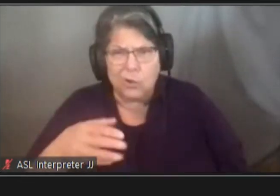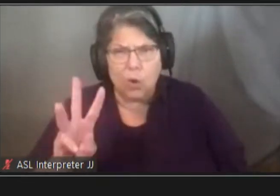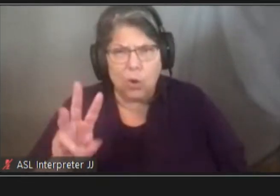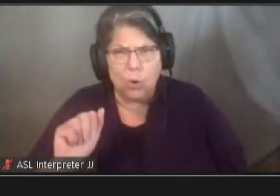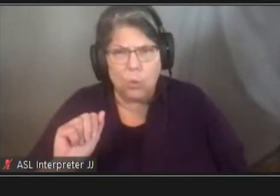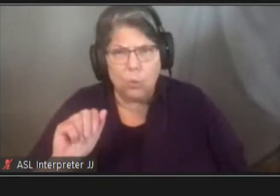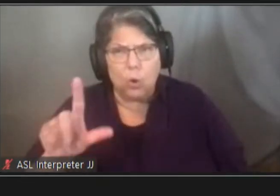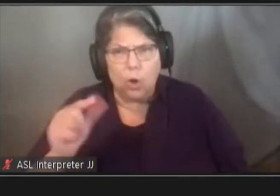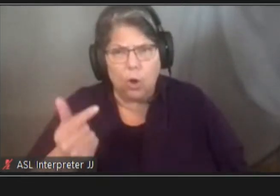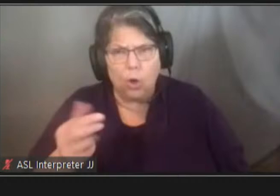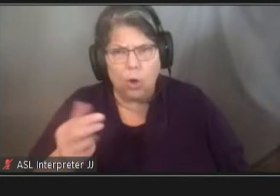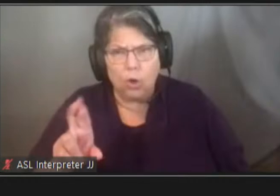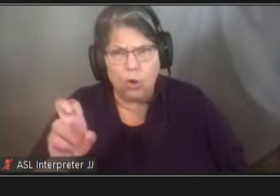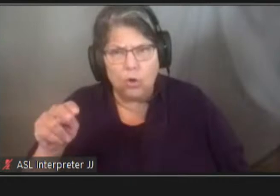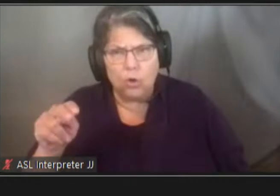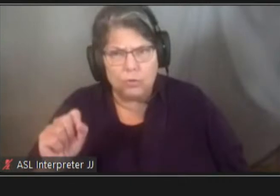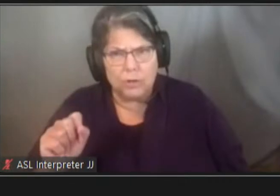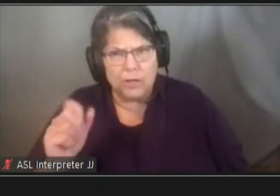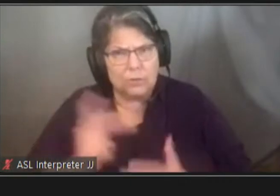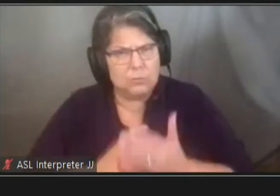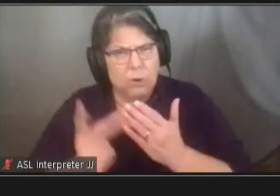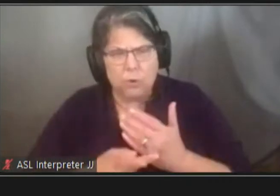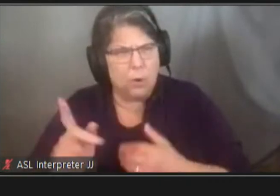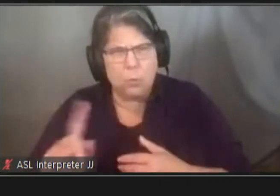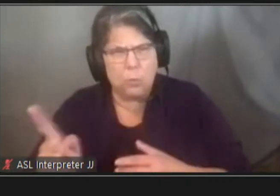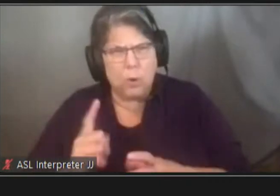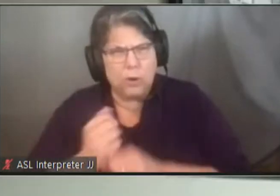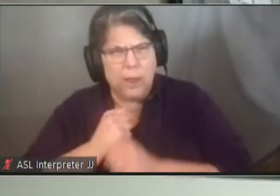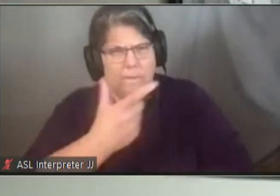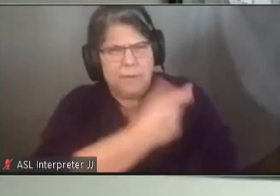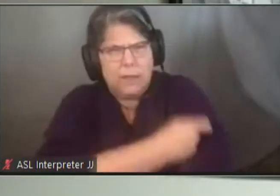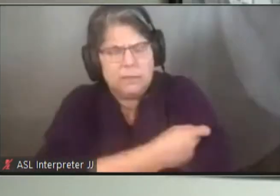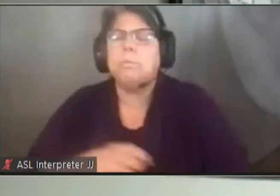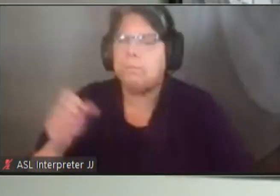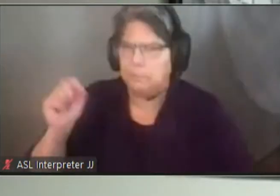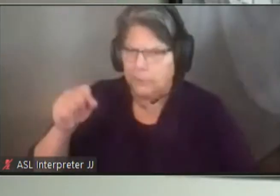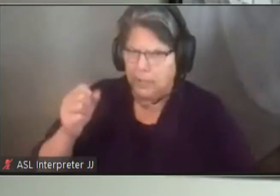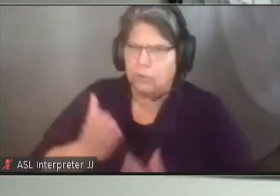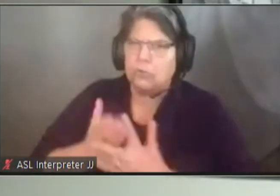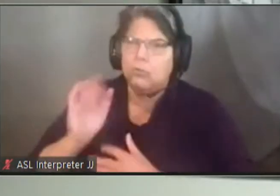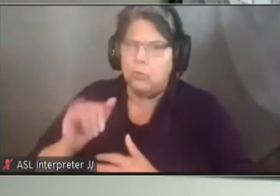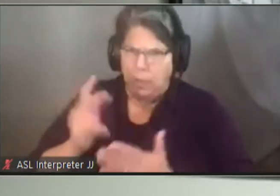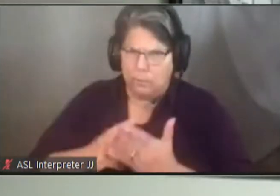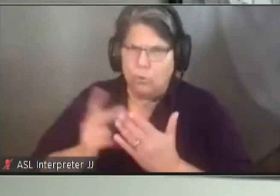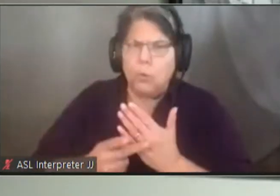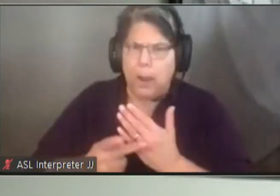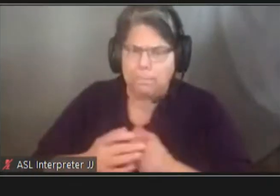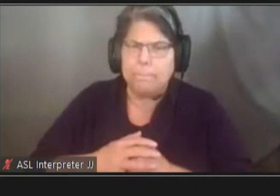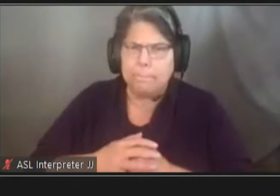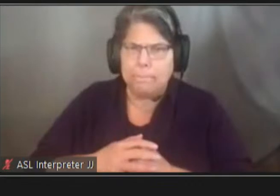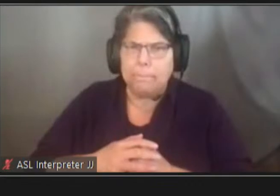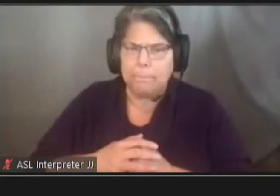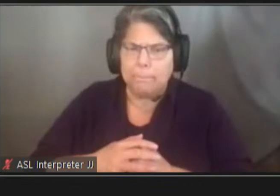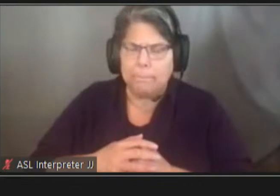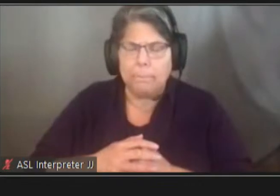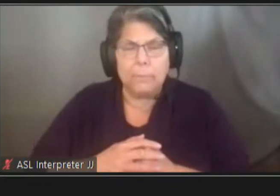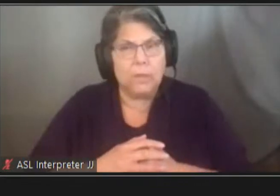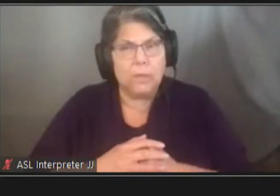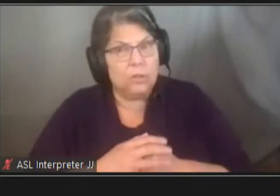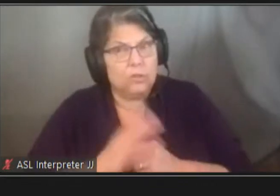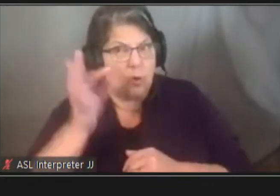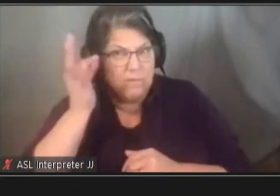or how did they all get vaccinated? Yes, it was through that program. So the